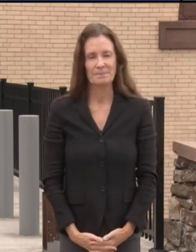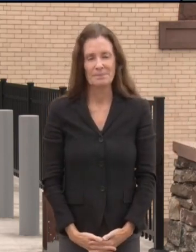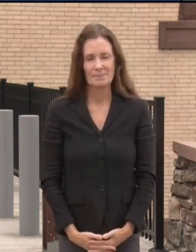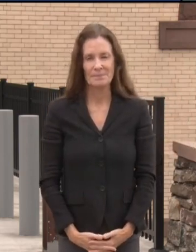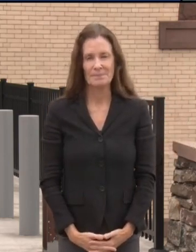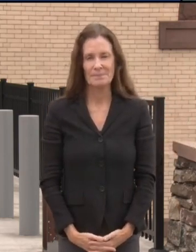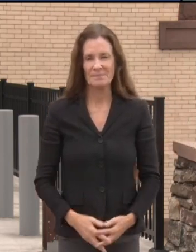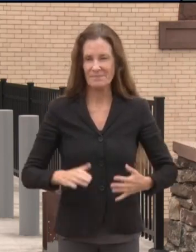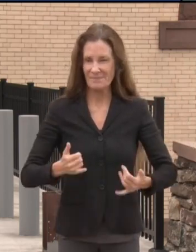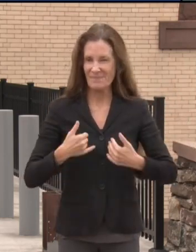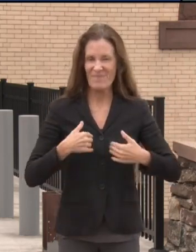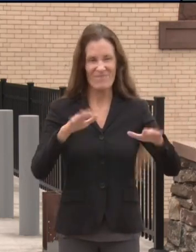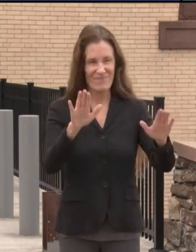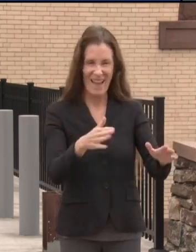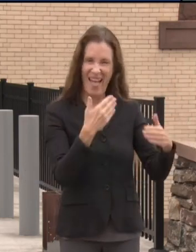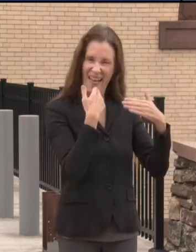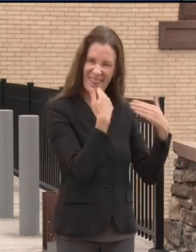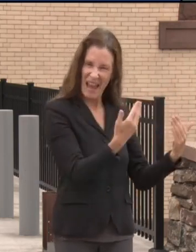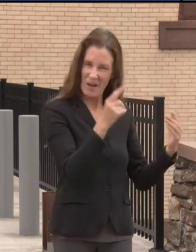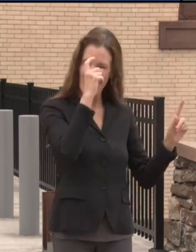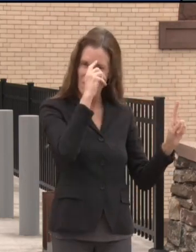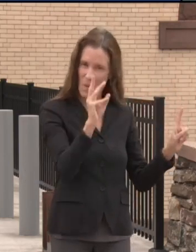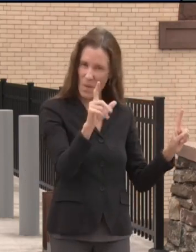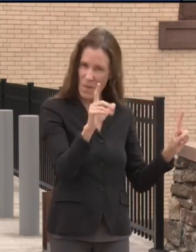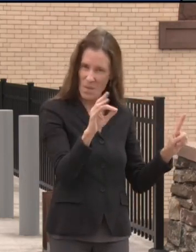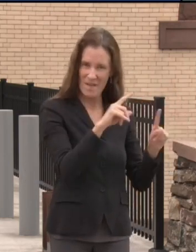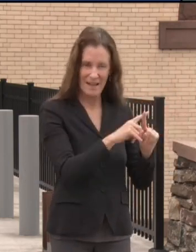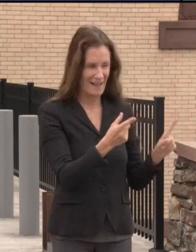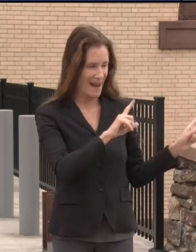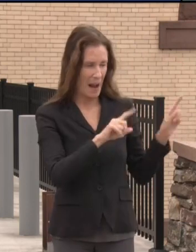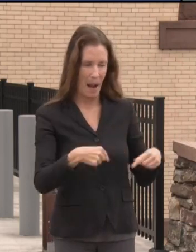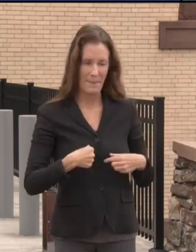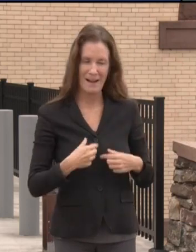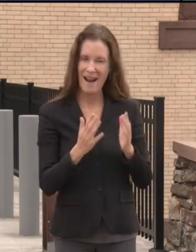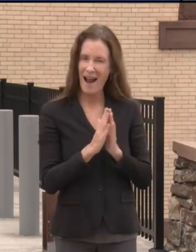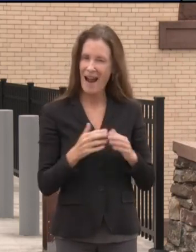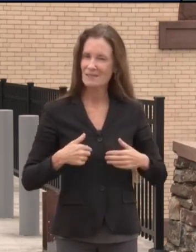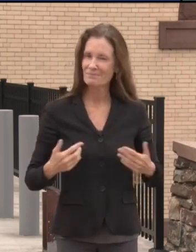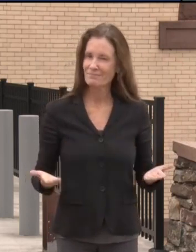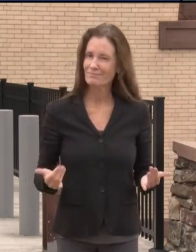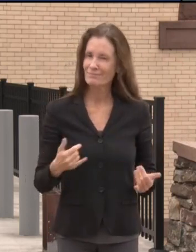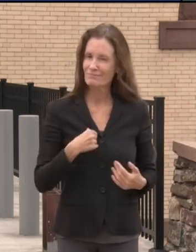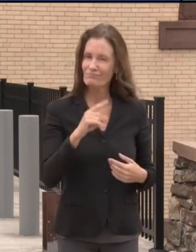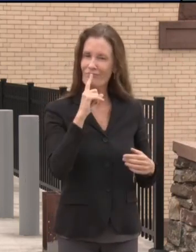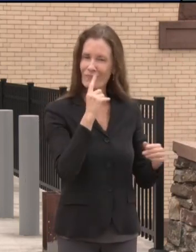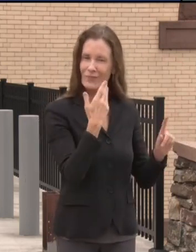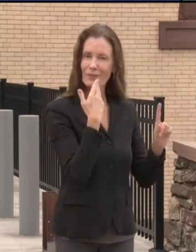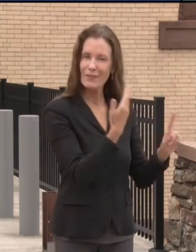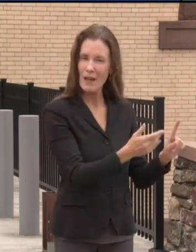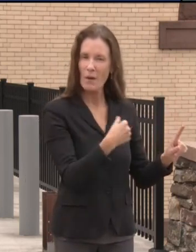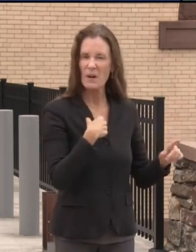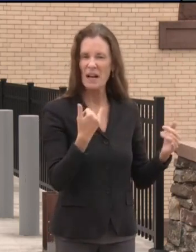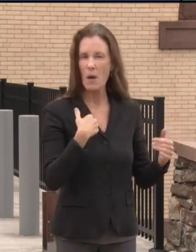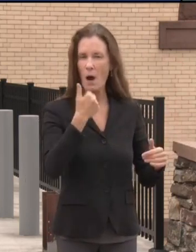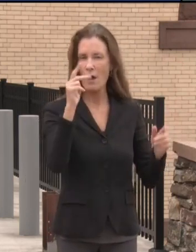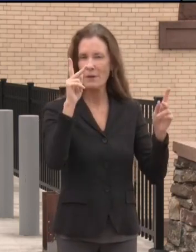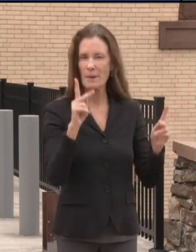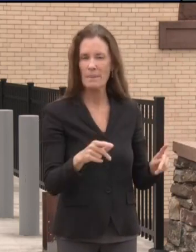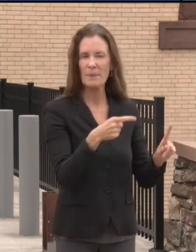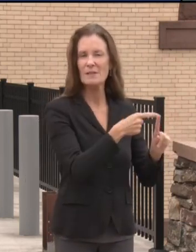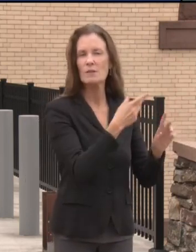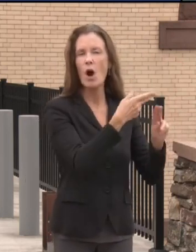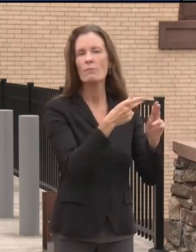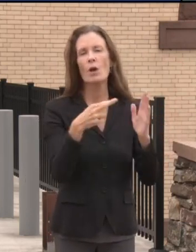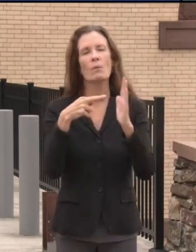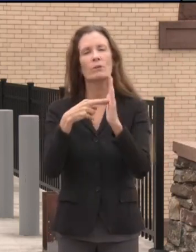Again, thank you to Governor Wolf for inviting me to be part of this today, and I'll invite one of my colleagues from across the Capitol, Representative